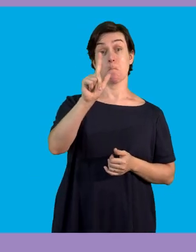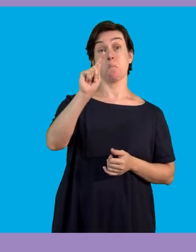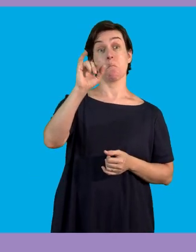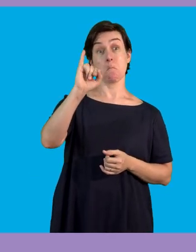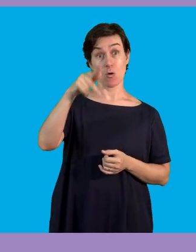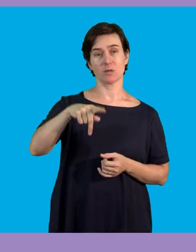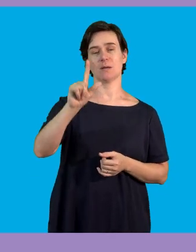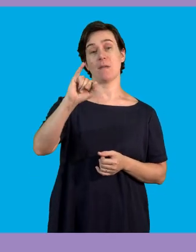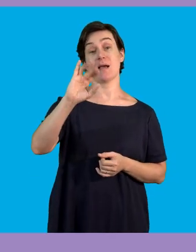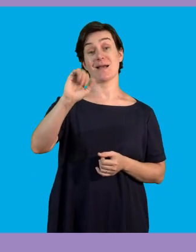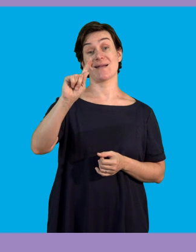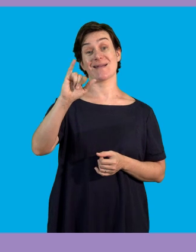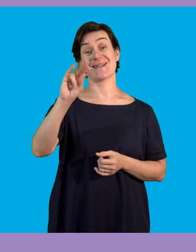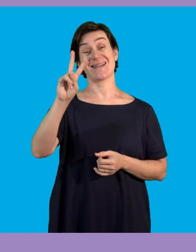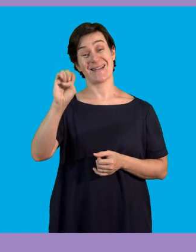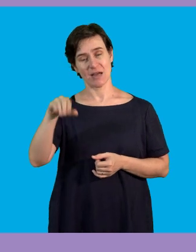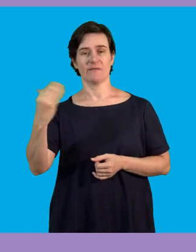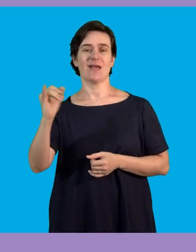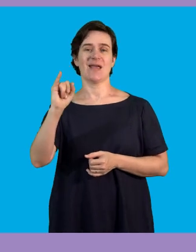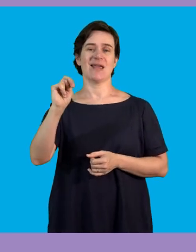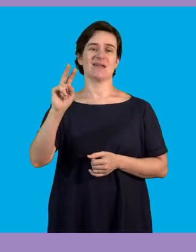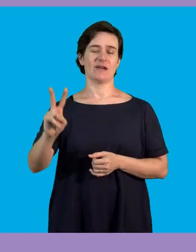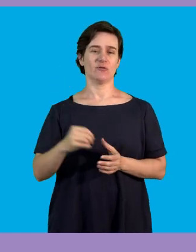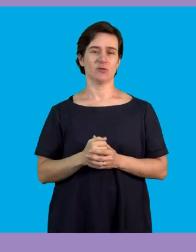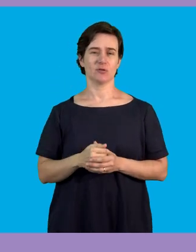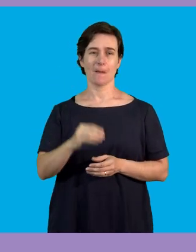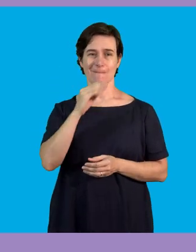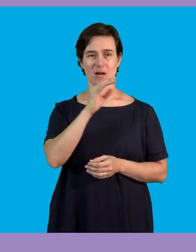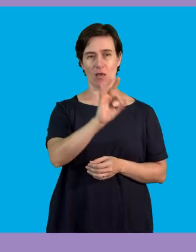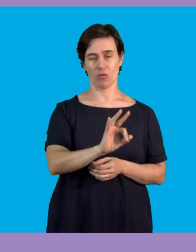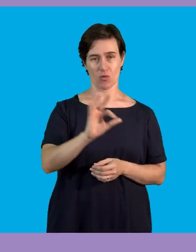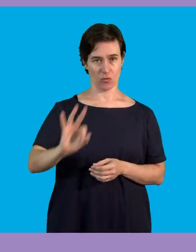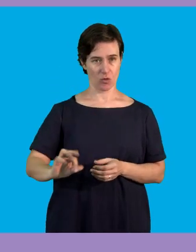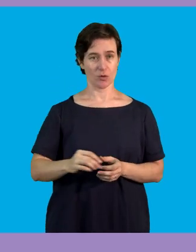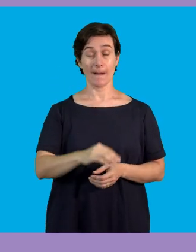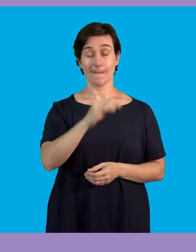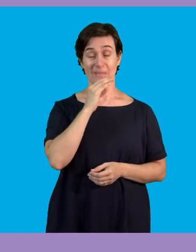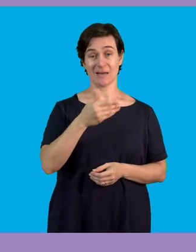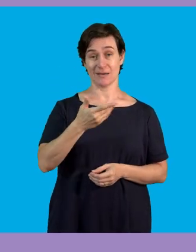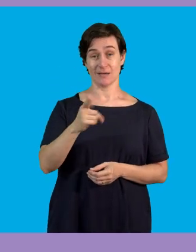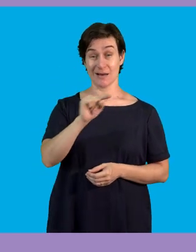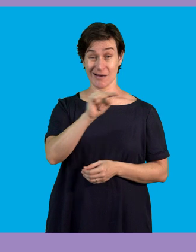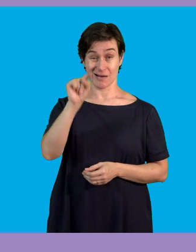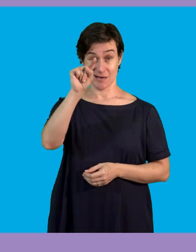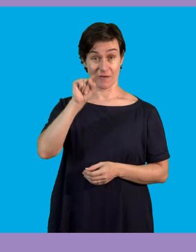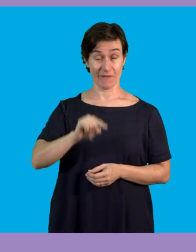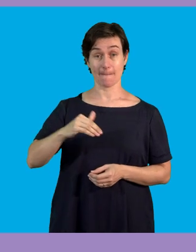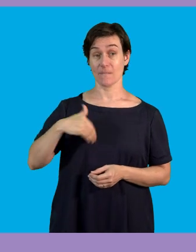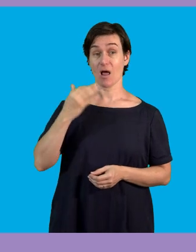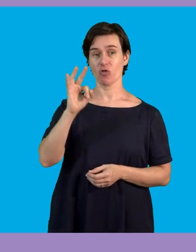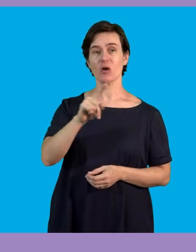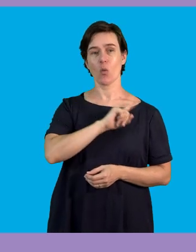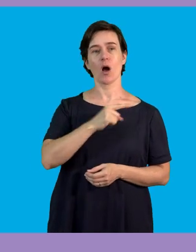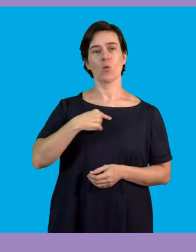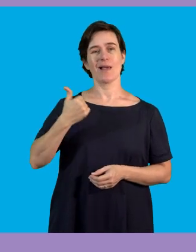of 3, which is a third, which means we are then going to divide by 3 to eliminate